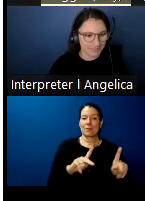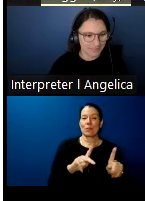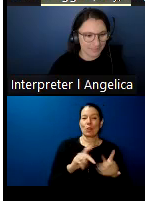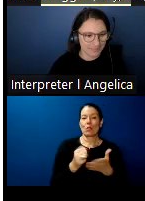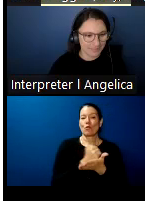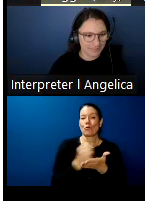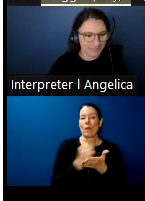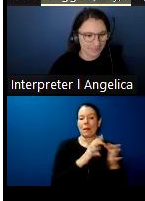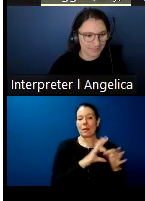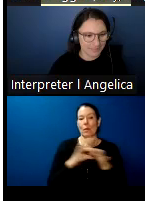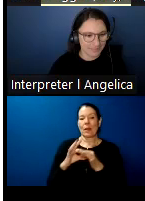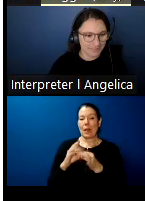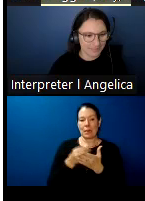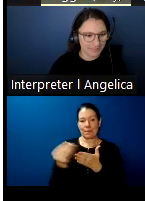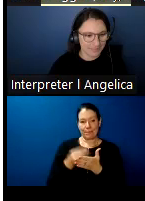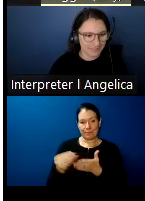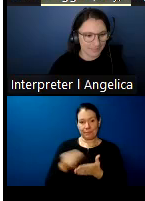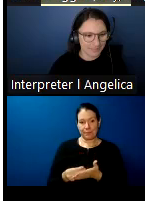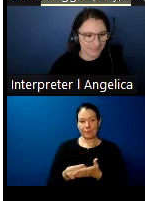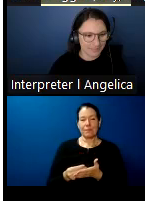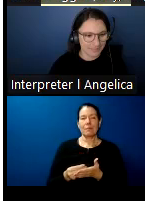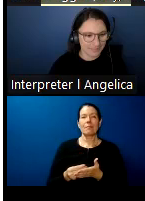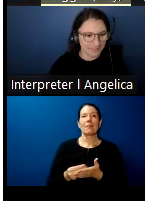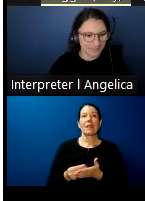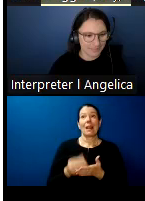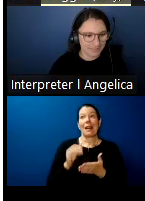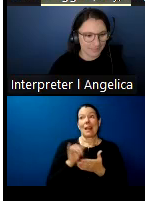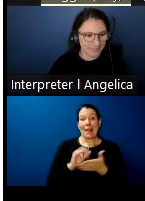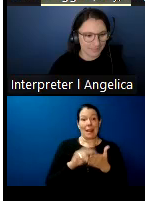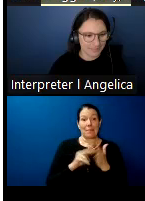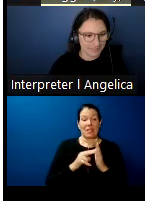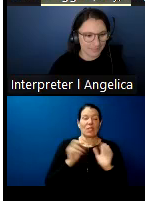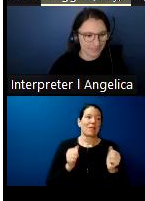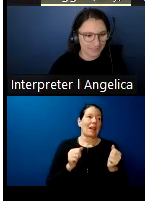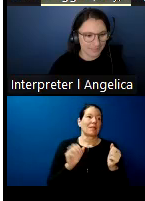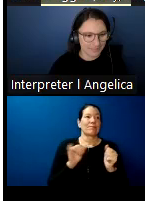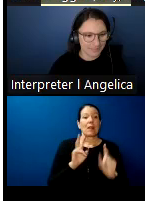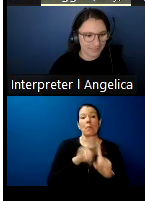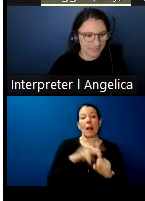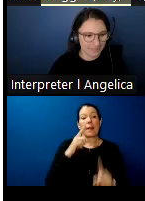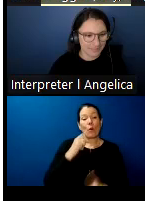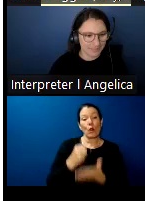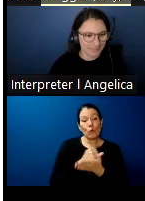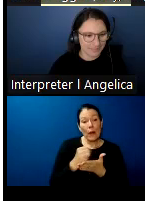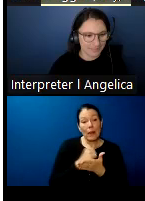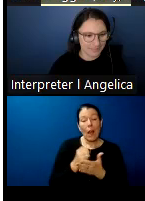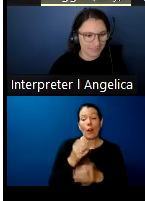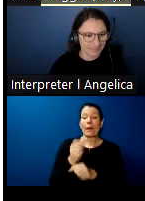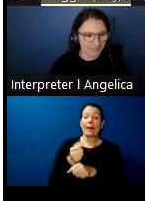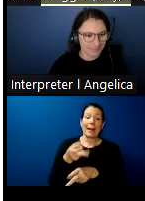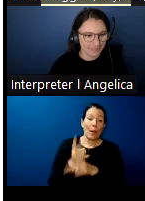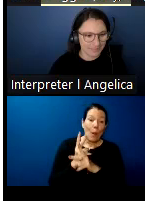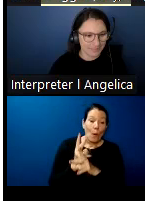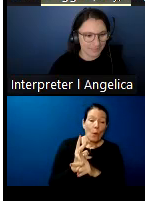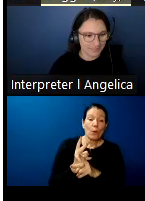transactions. So that's kind of a big way of saying that they could be applying for credit cards, obtaining loans, or opening an account